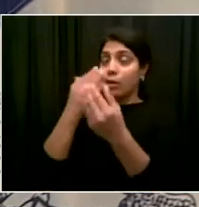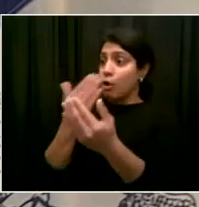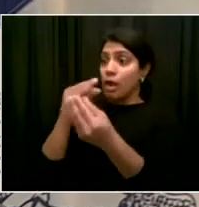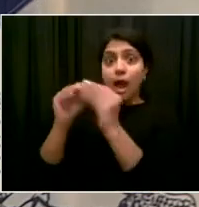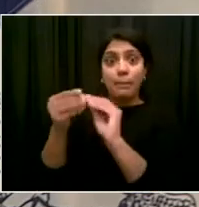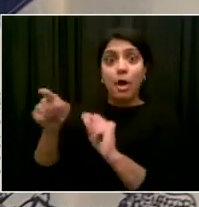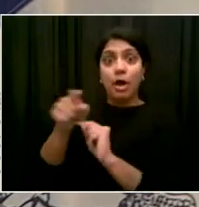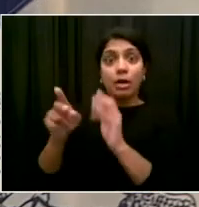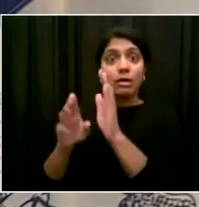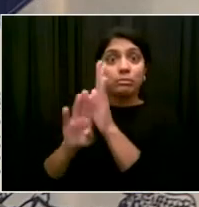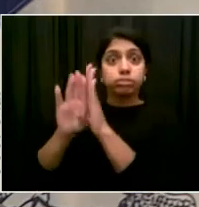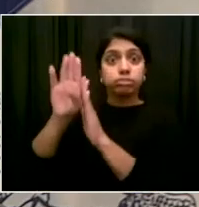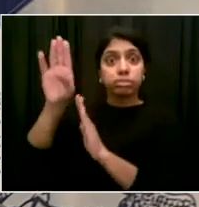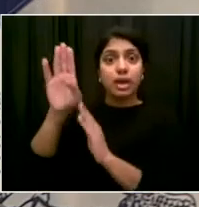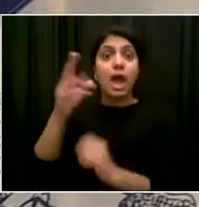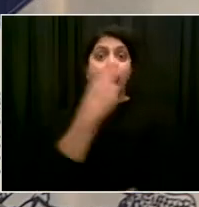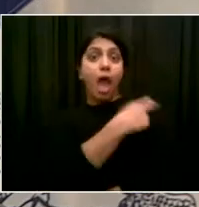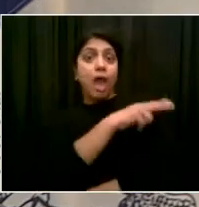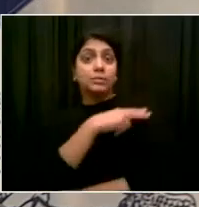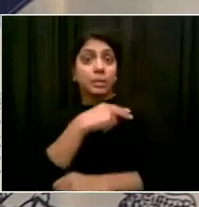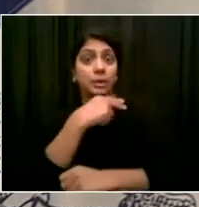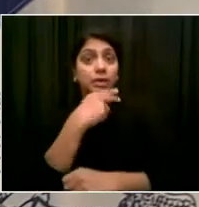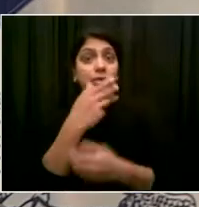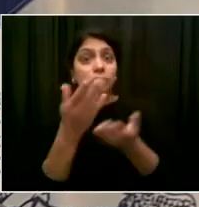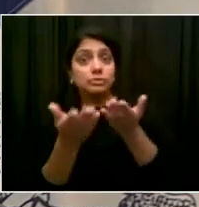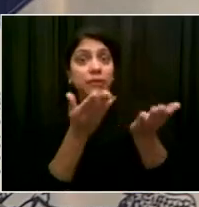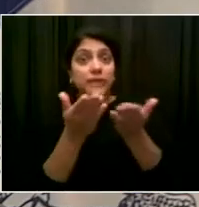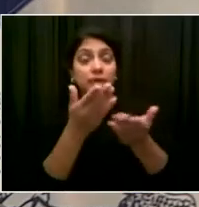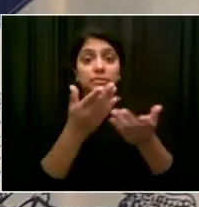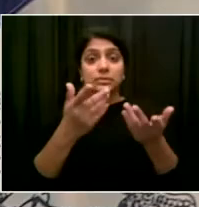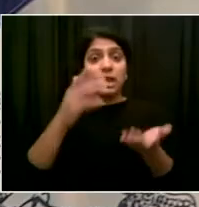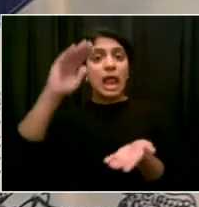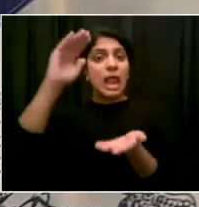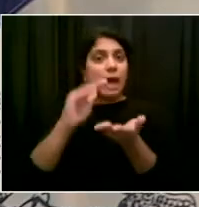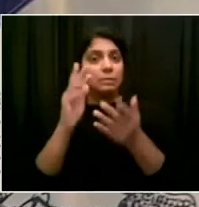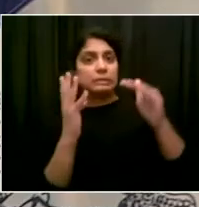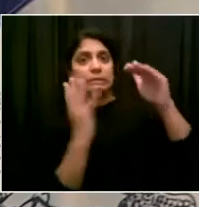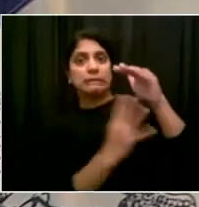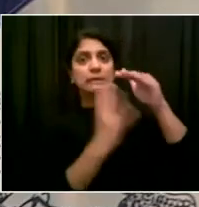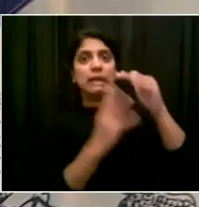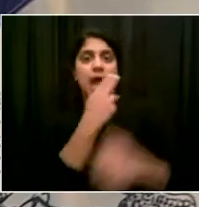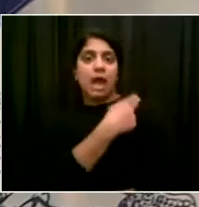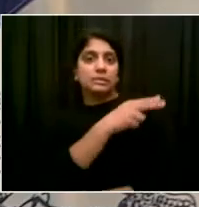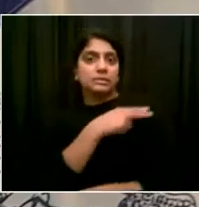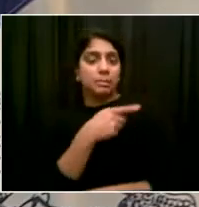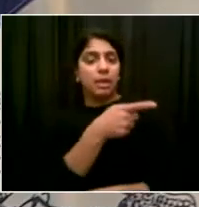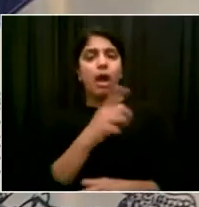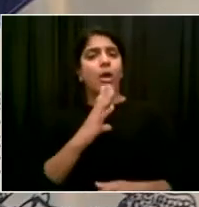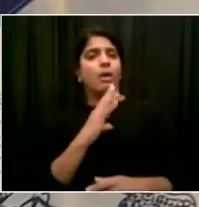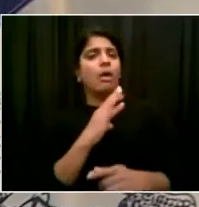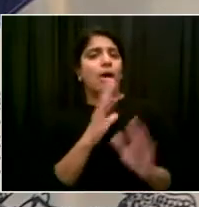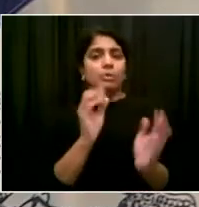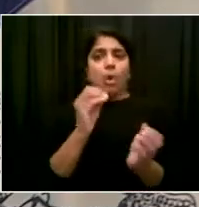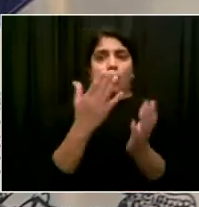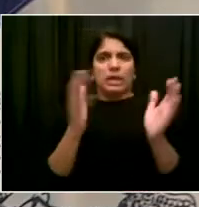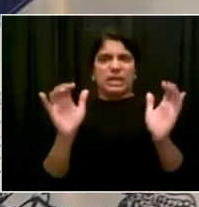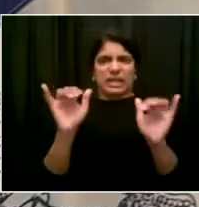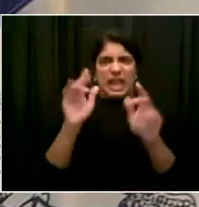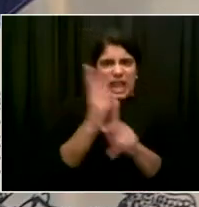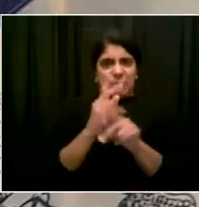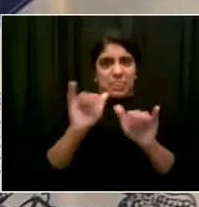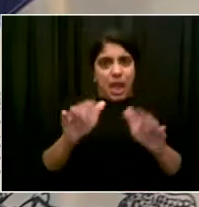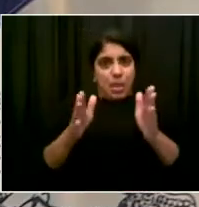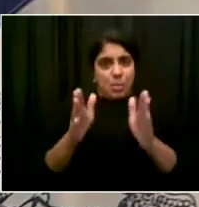work together now to get through these weeks, come out the other side, continue our recovery, but no shutdowns, because that